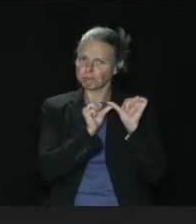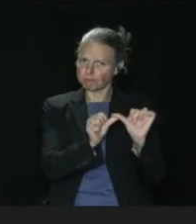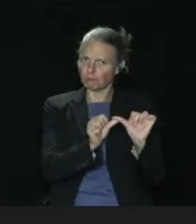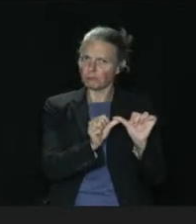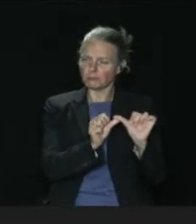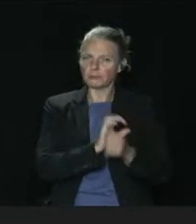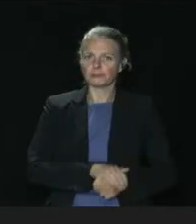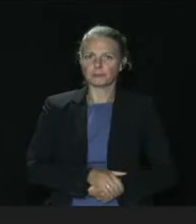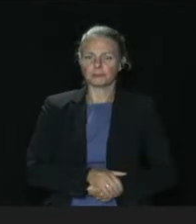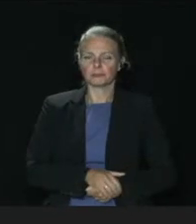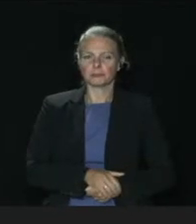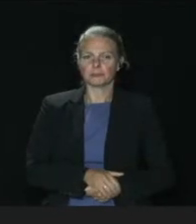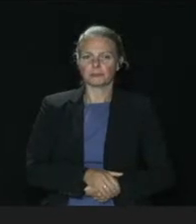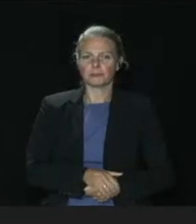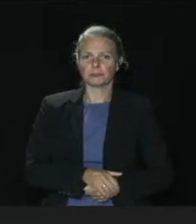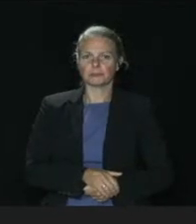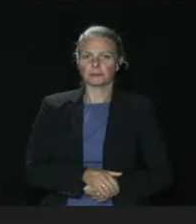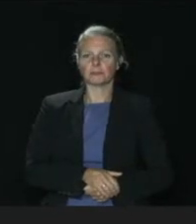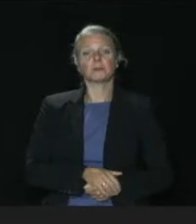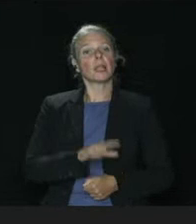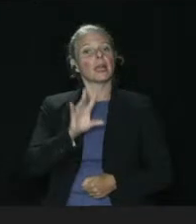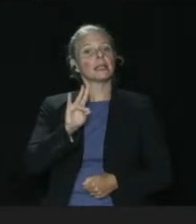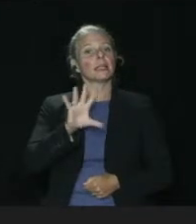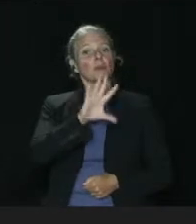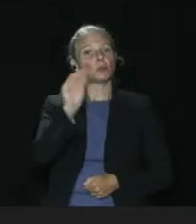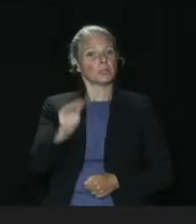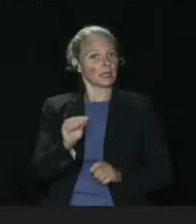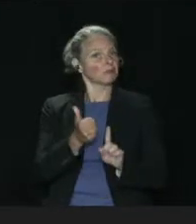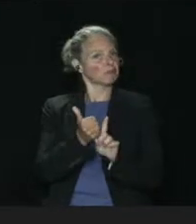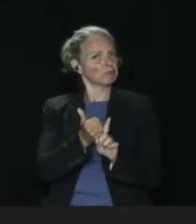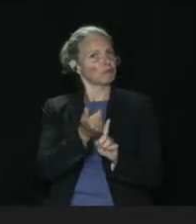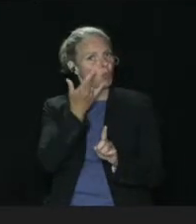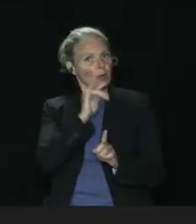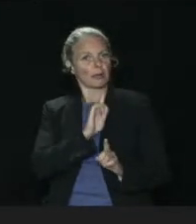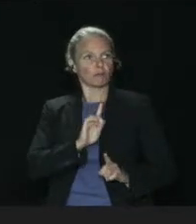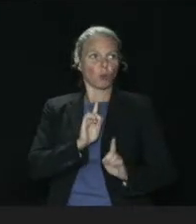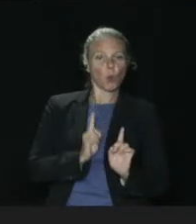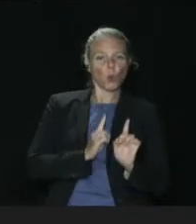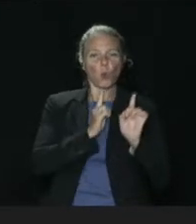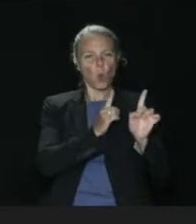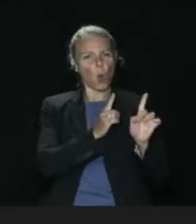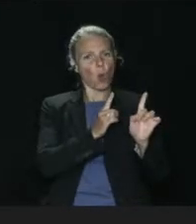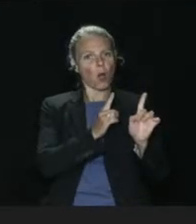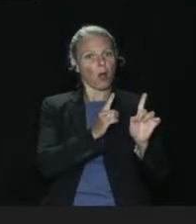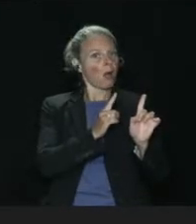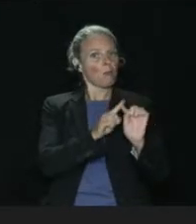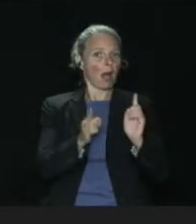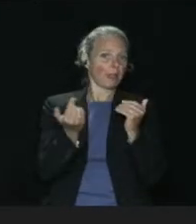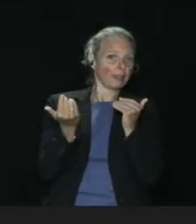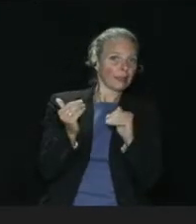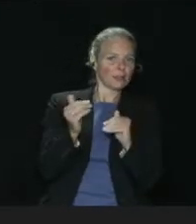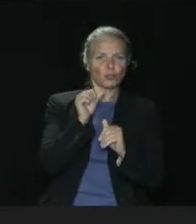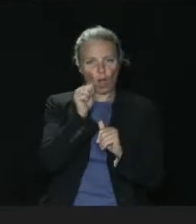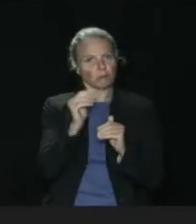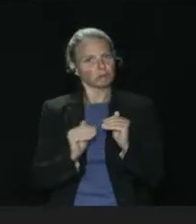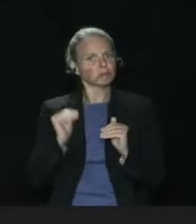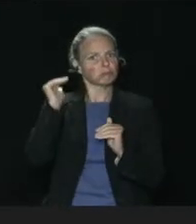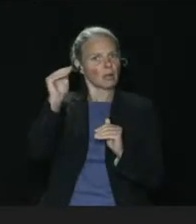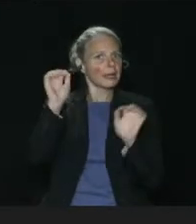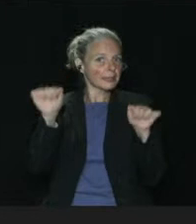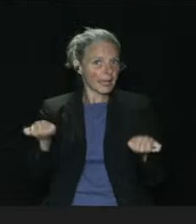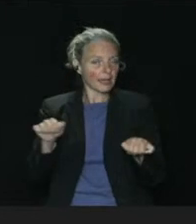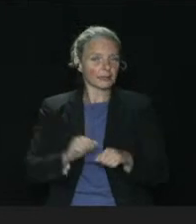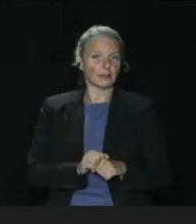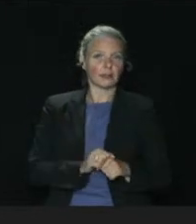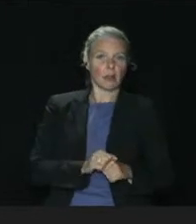As I said, we're talking about 75% as a goal, but it's a benchmark. So if we reach